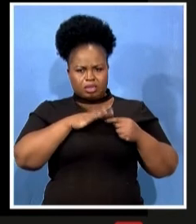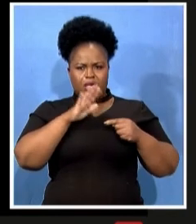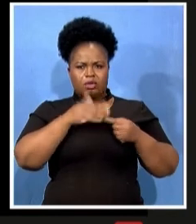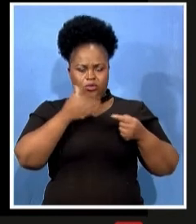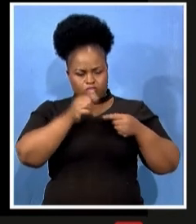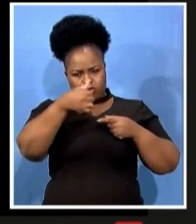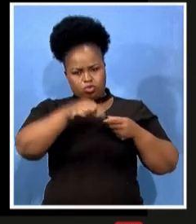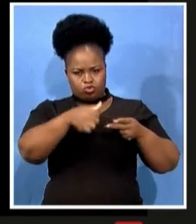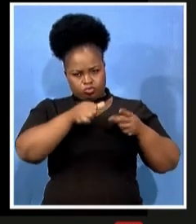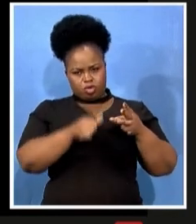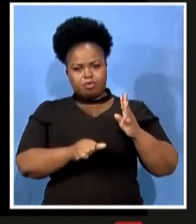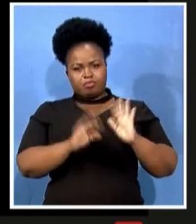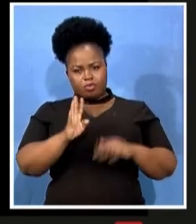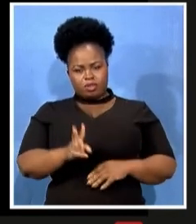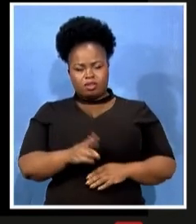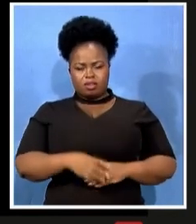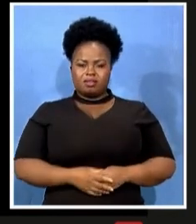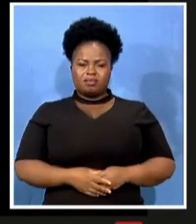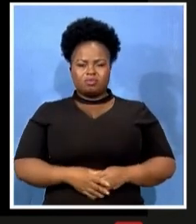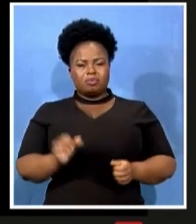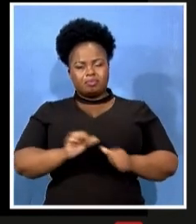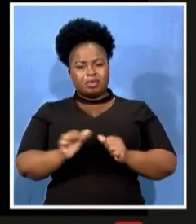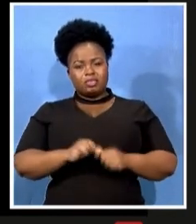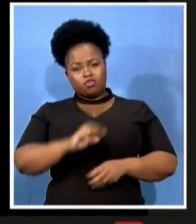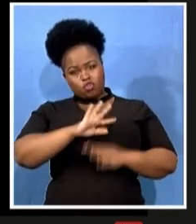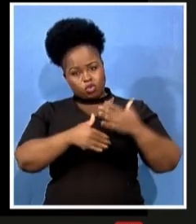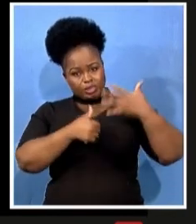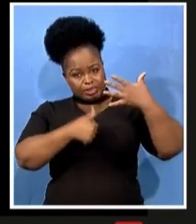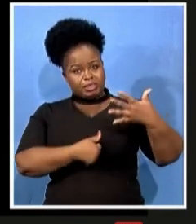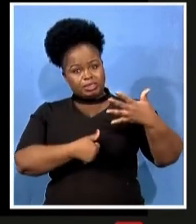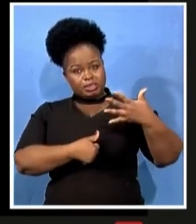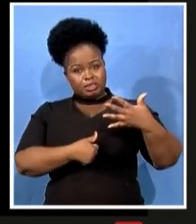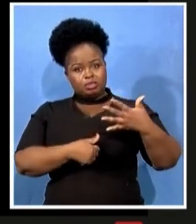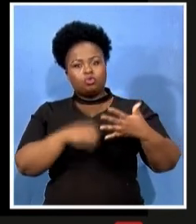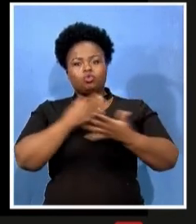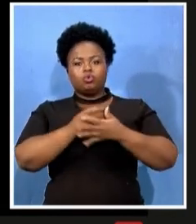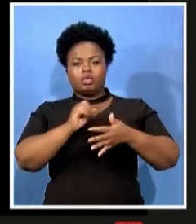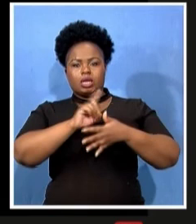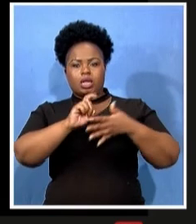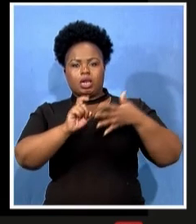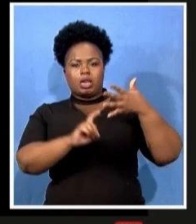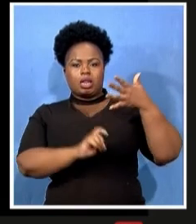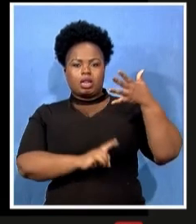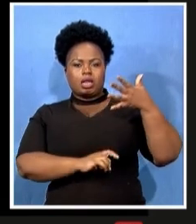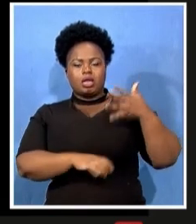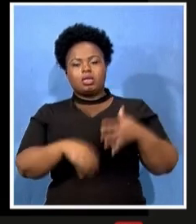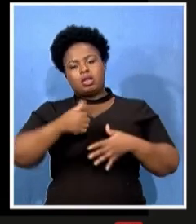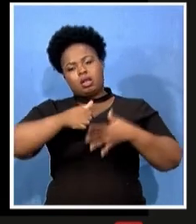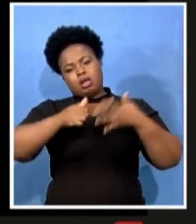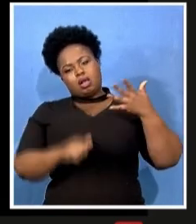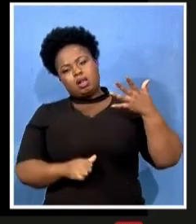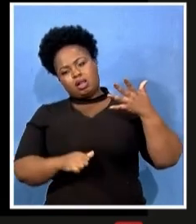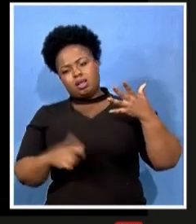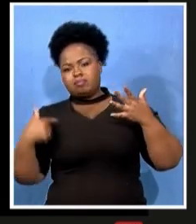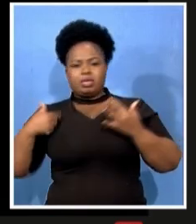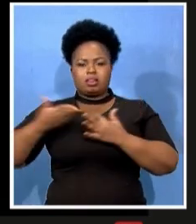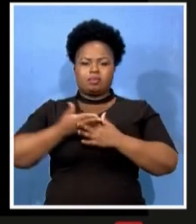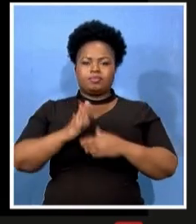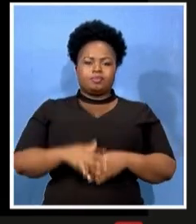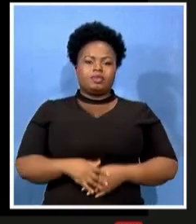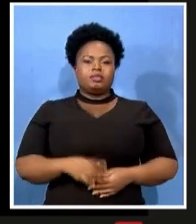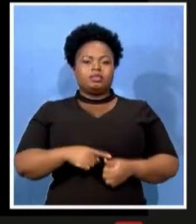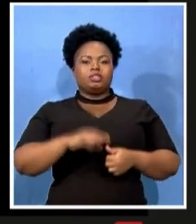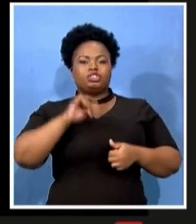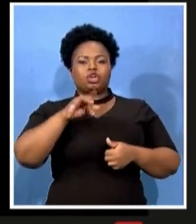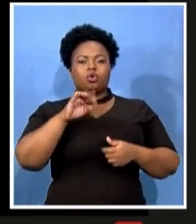these 6 honorable members can speak one after the other, Jacobs, Wilson, Kwahube, Ismail, Van Staden,